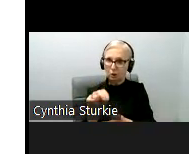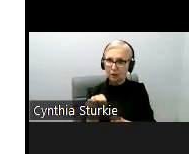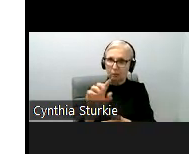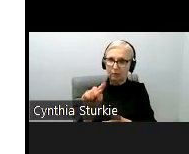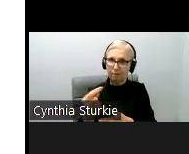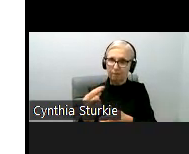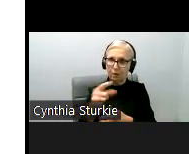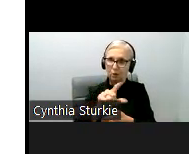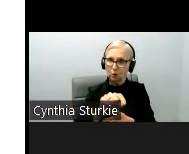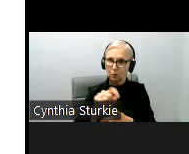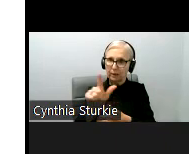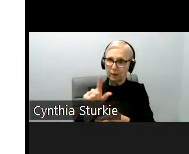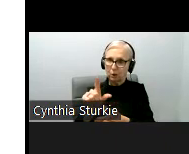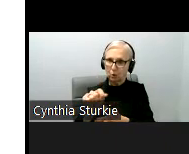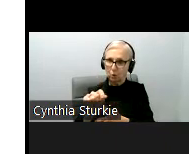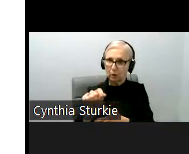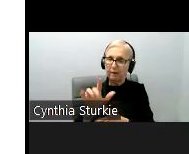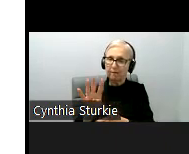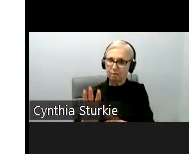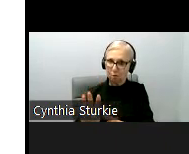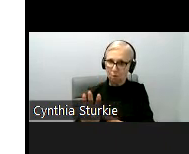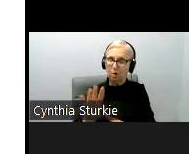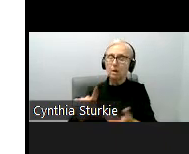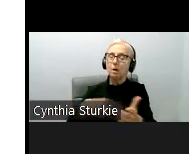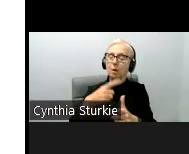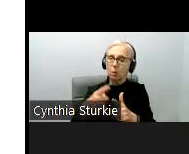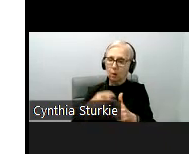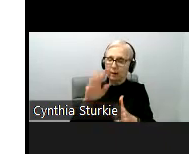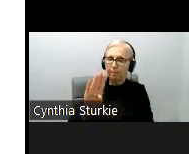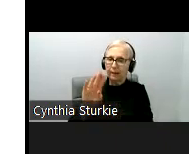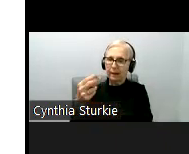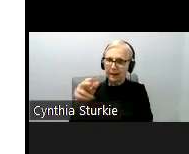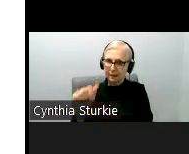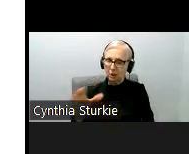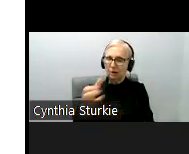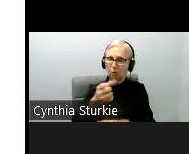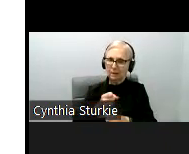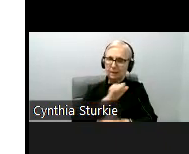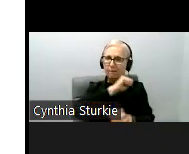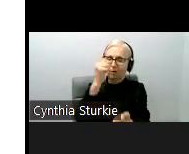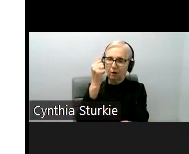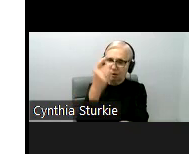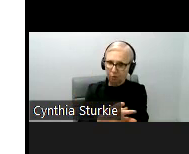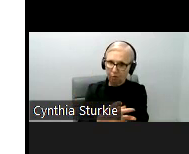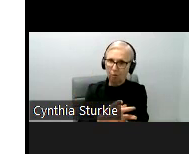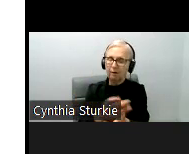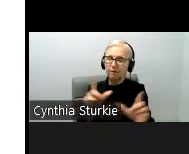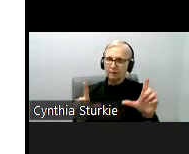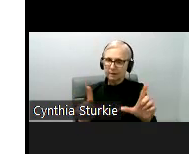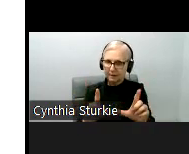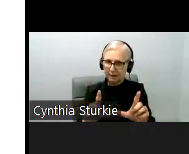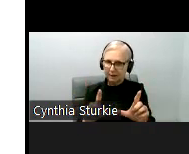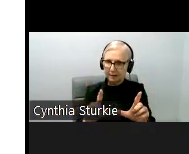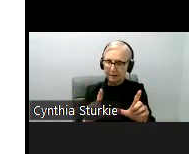of 2024. This is when the BHA receives authority for this license type, and it's also